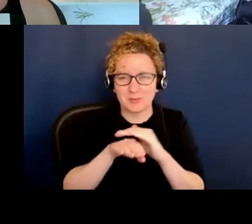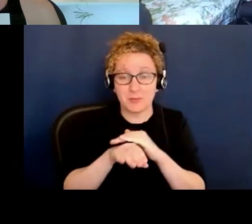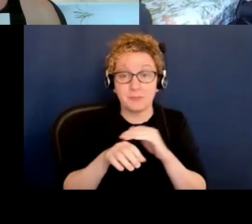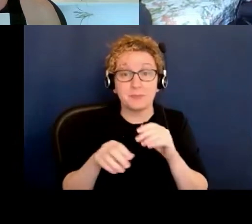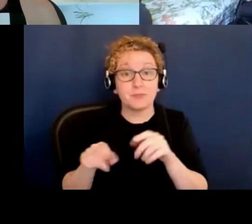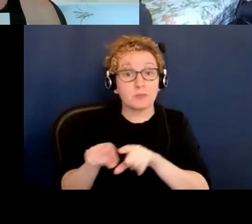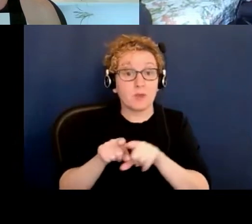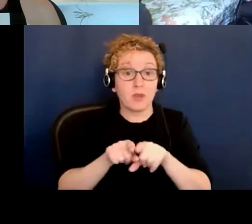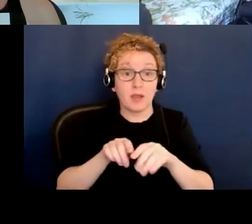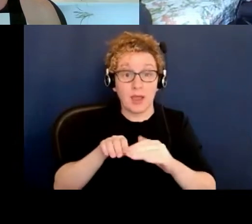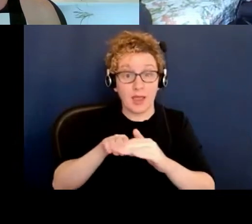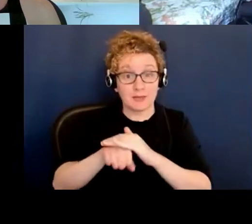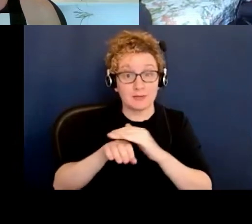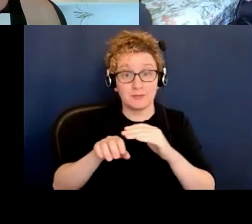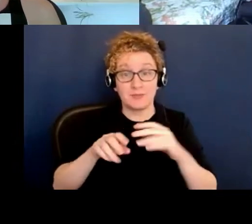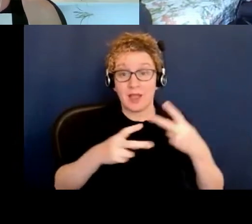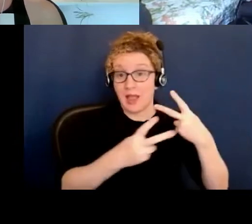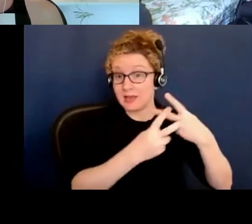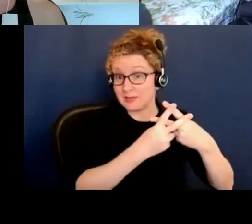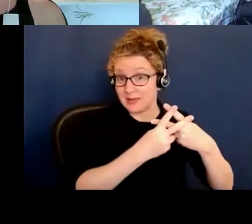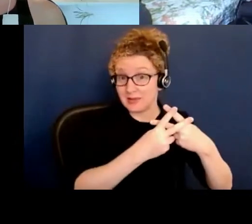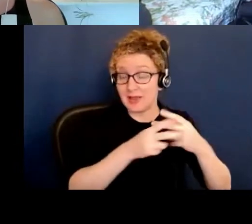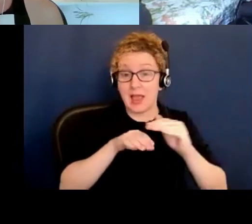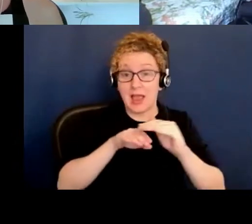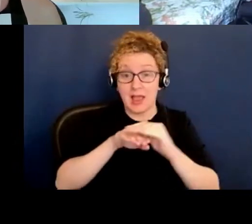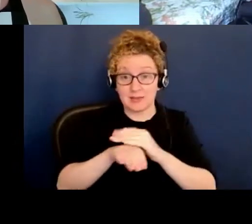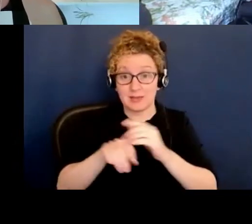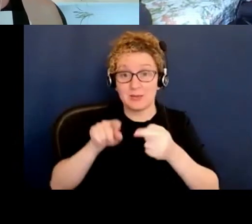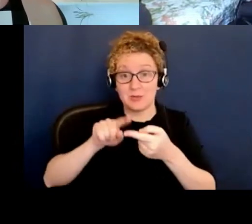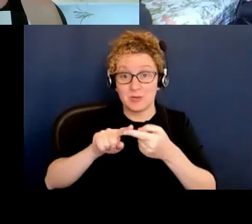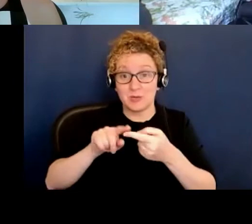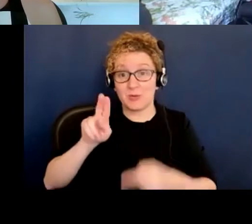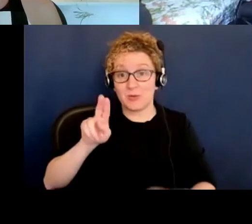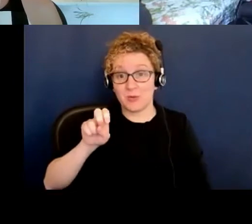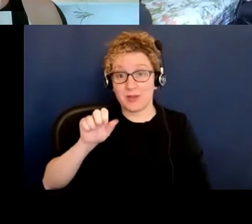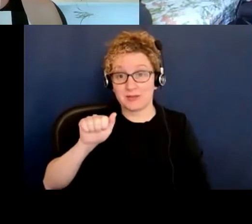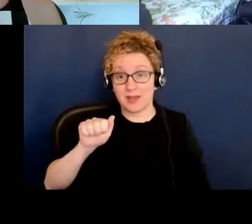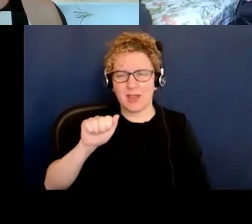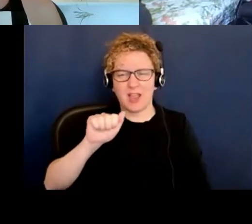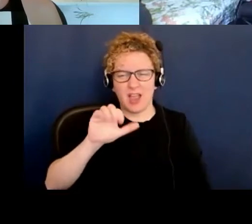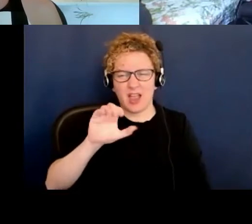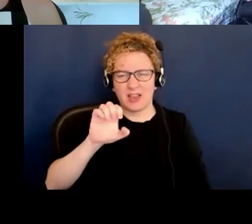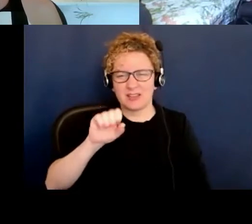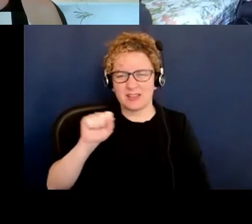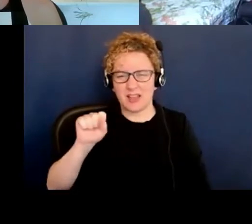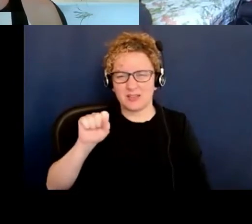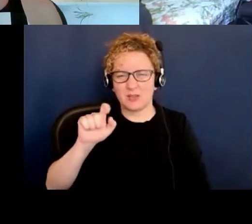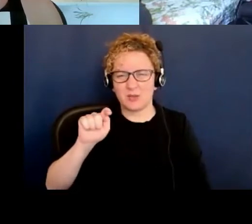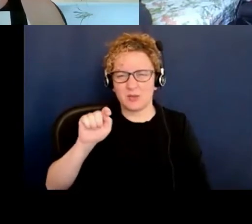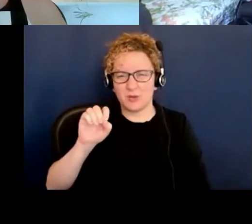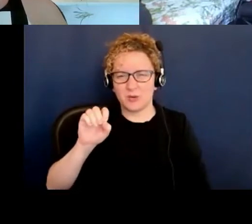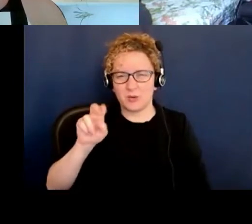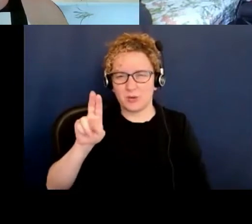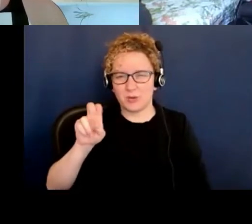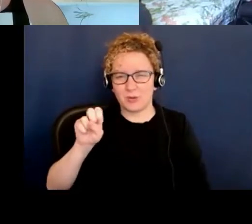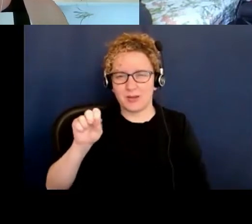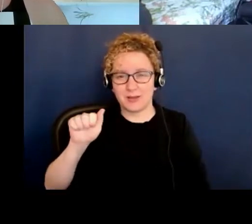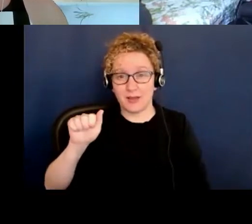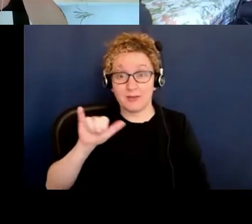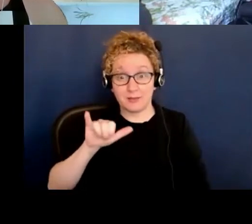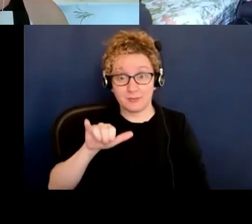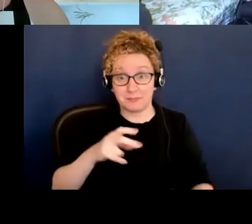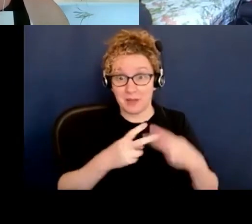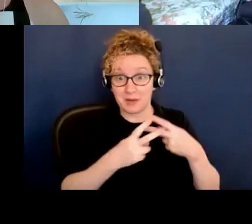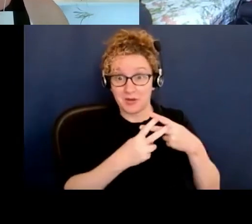to USA, #AccessToUSA campaign, reaching out to more international participants with disabilities to